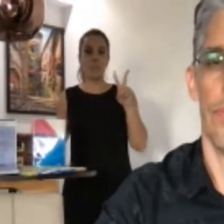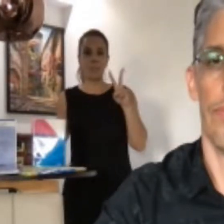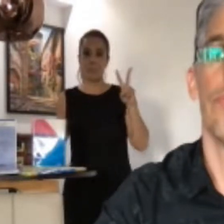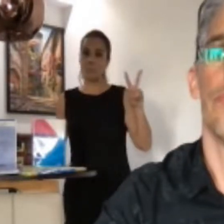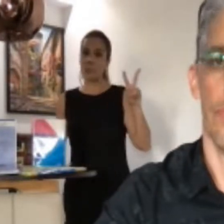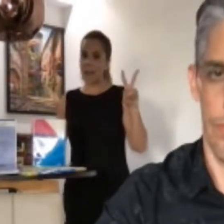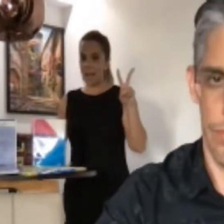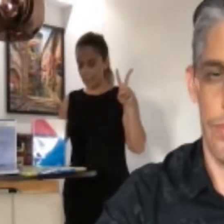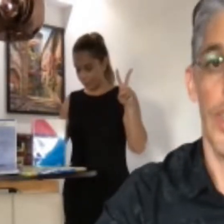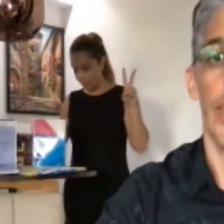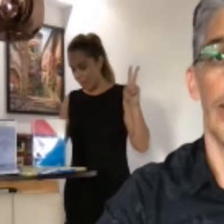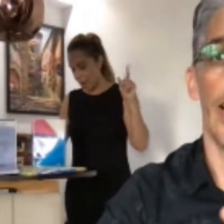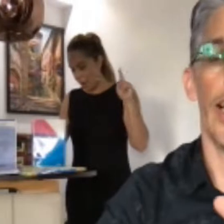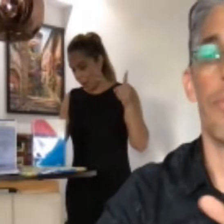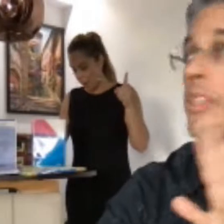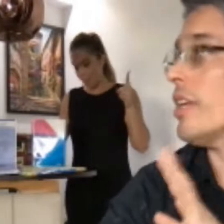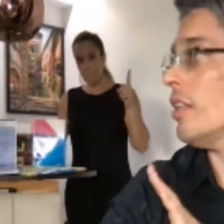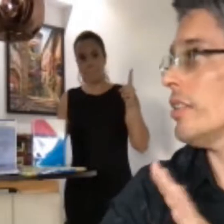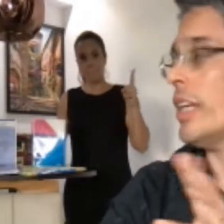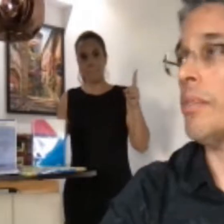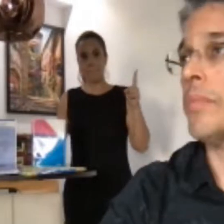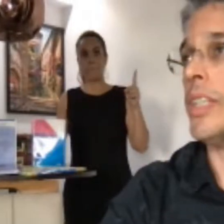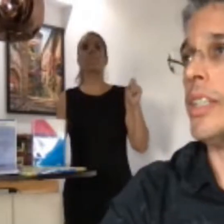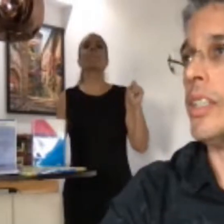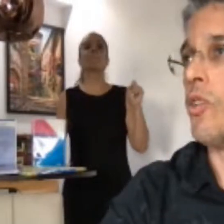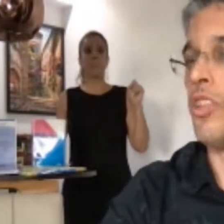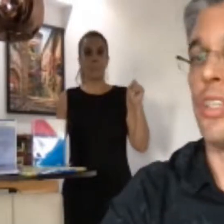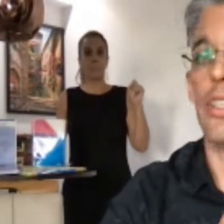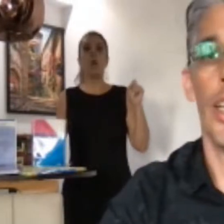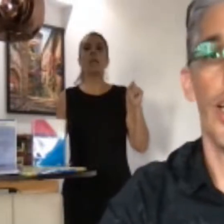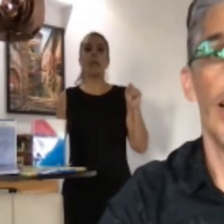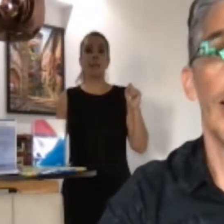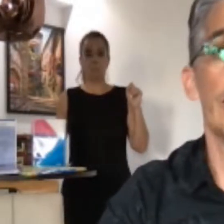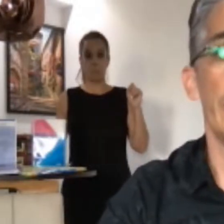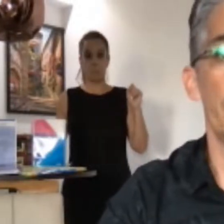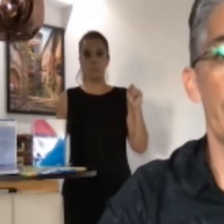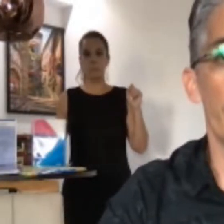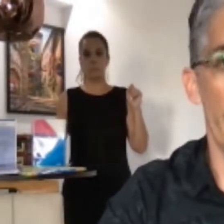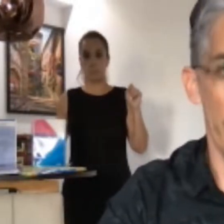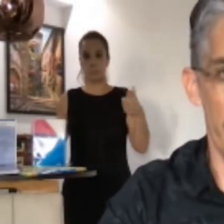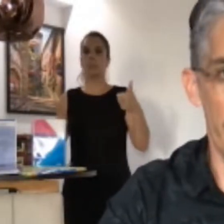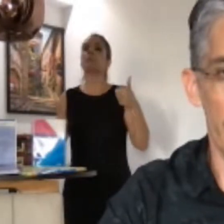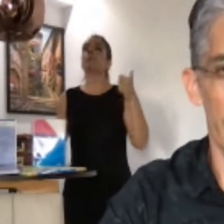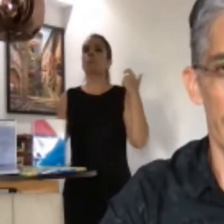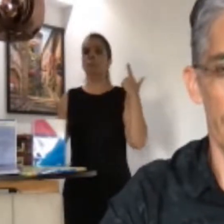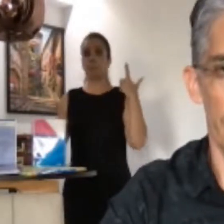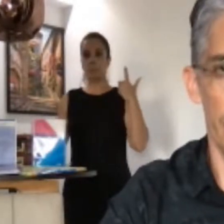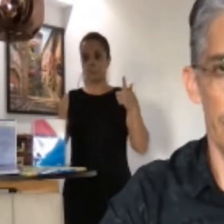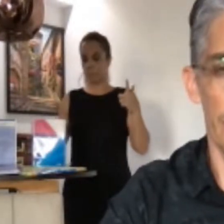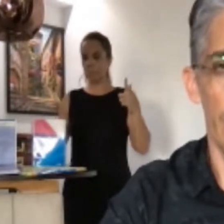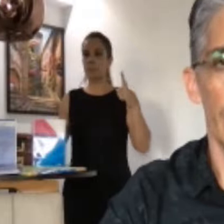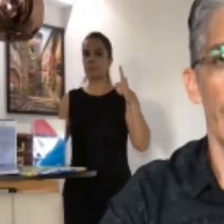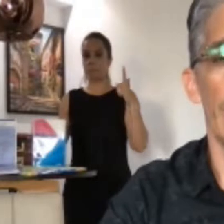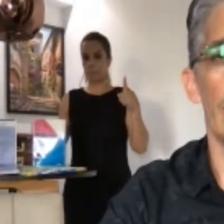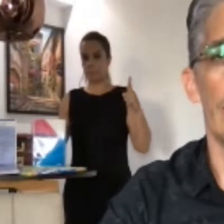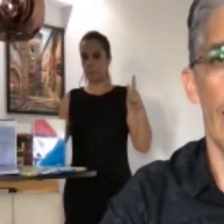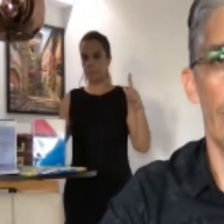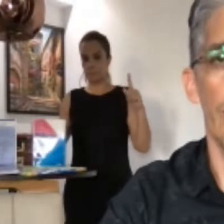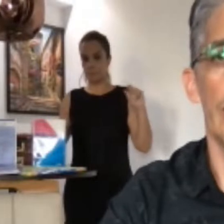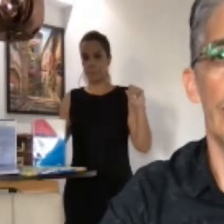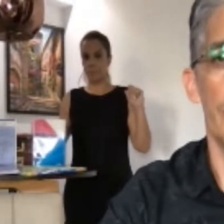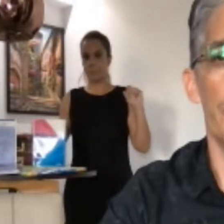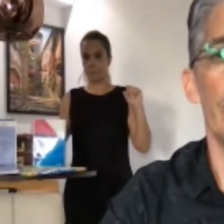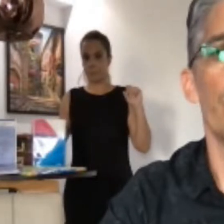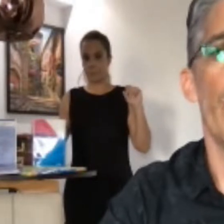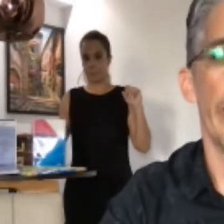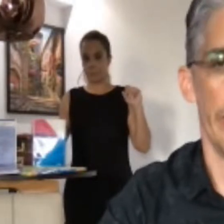Cambridge University Press. Let me tell them the courses. Okay. Teaching grammar is the first, and the